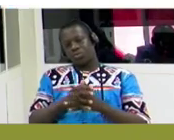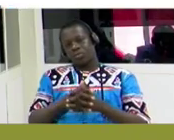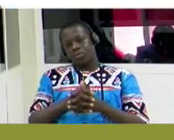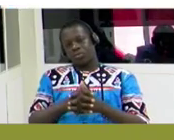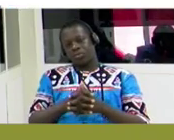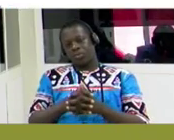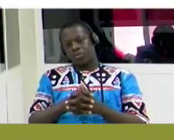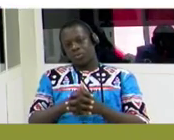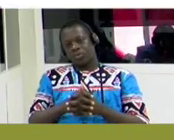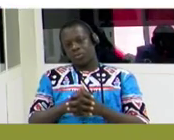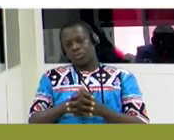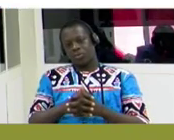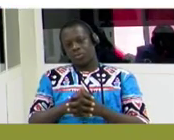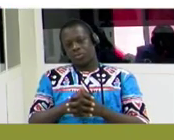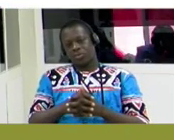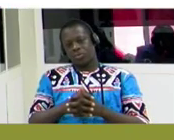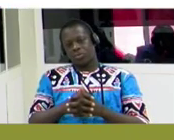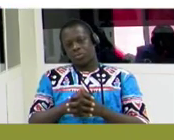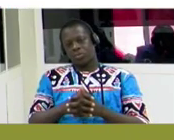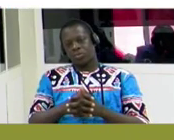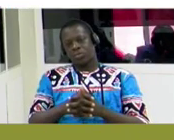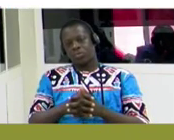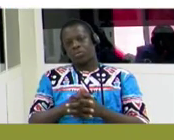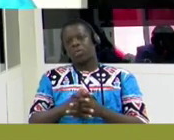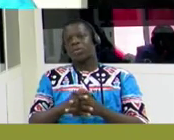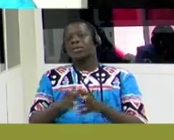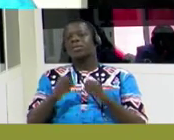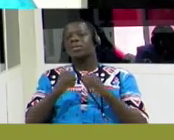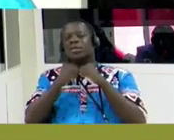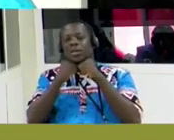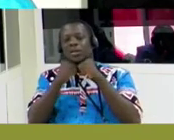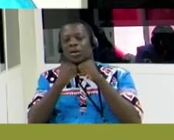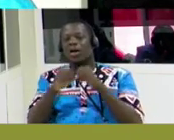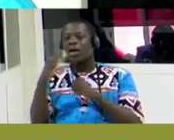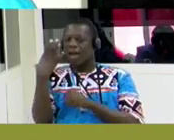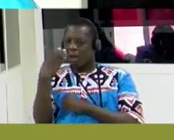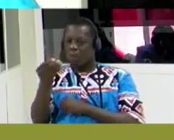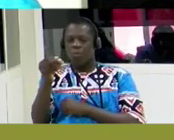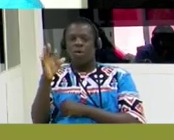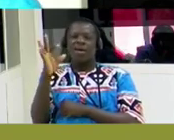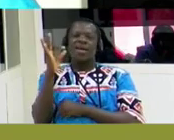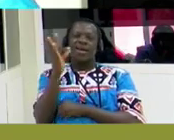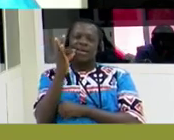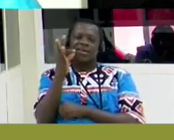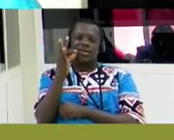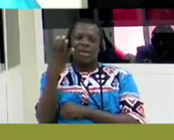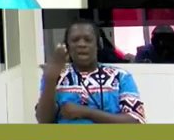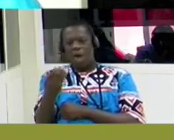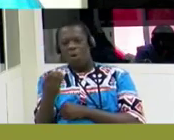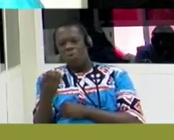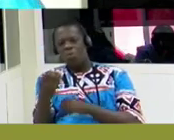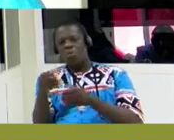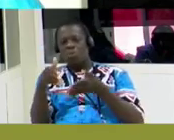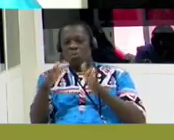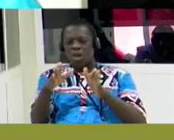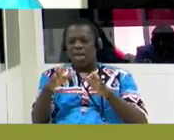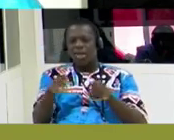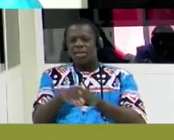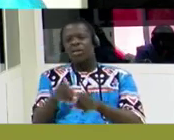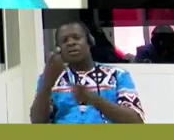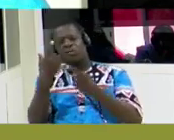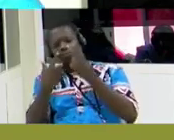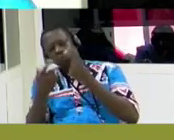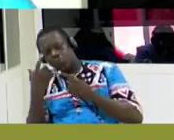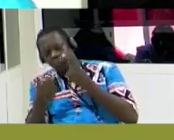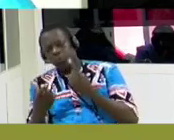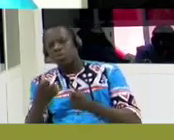React by? How did he respond to what was happening to him? Did he cry? Was he